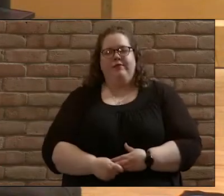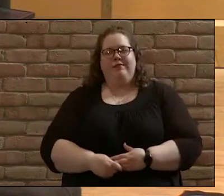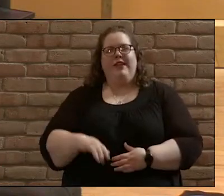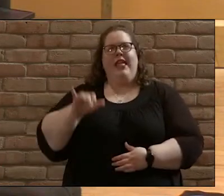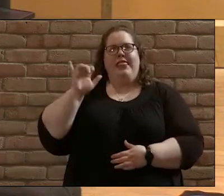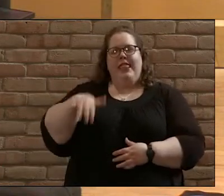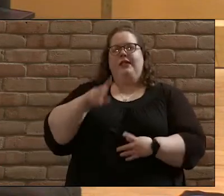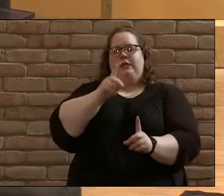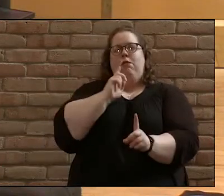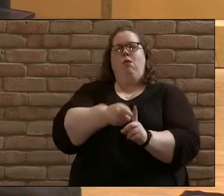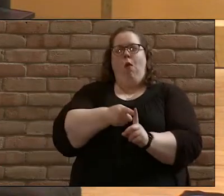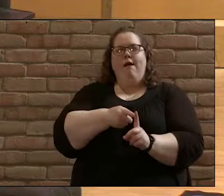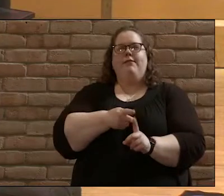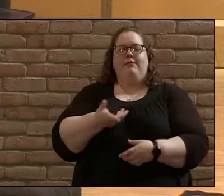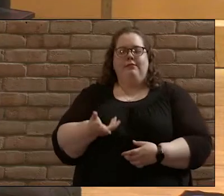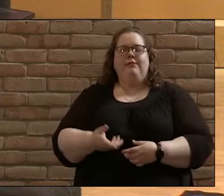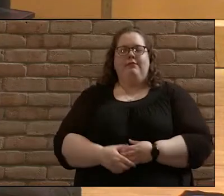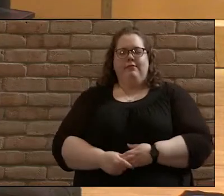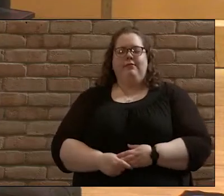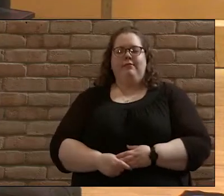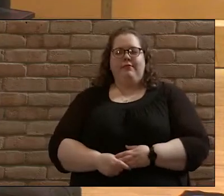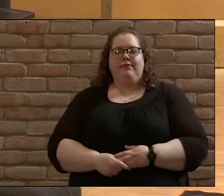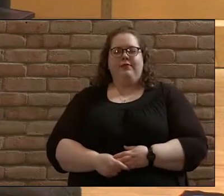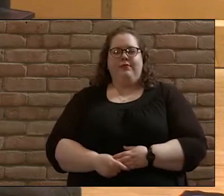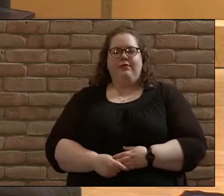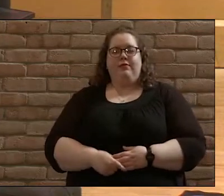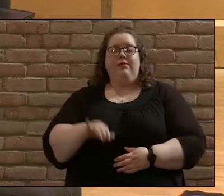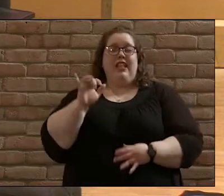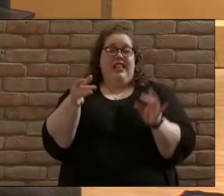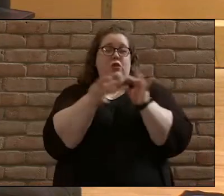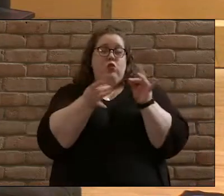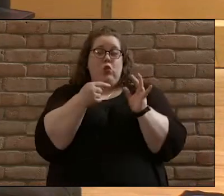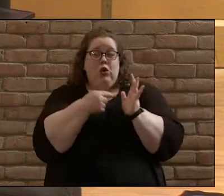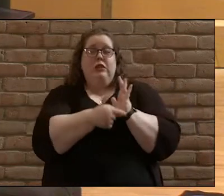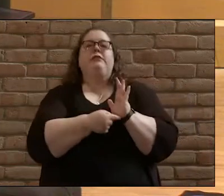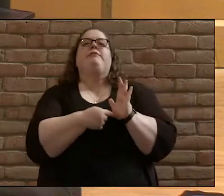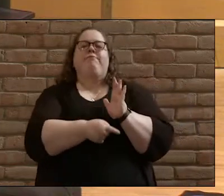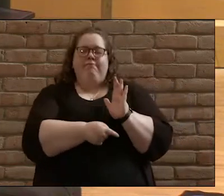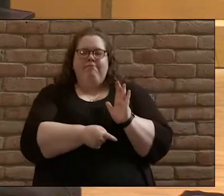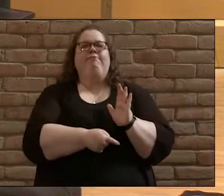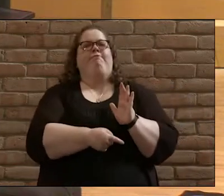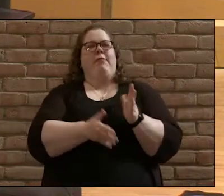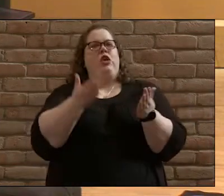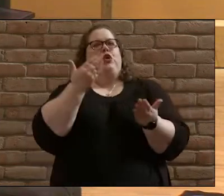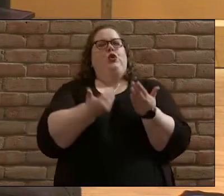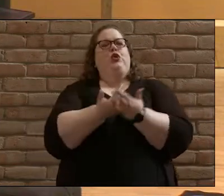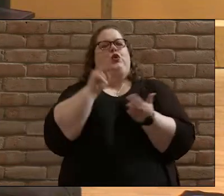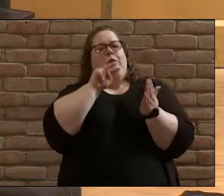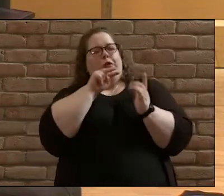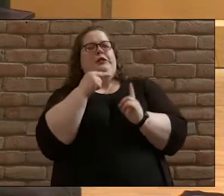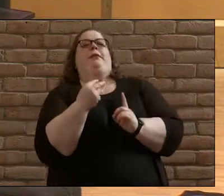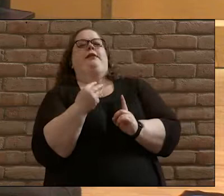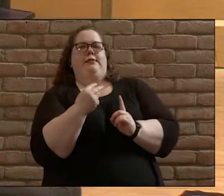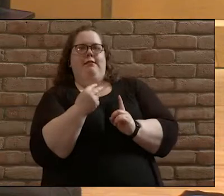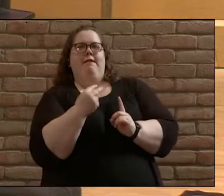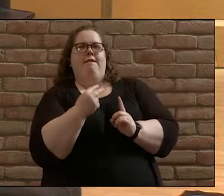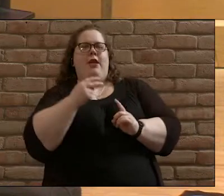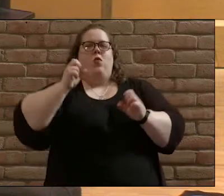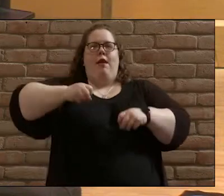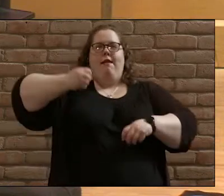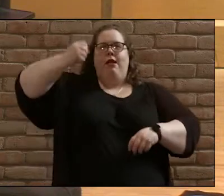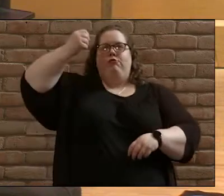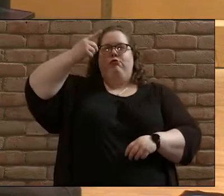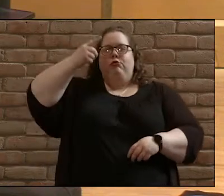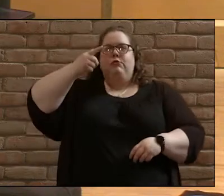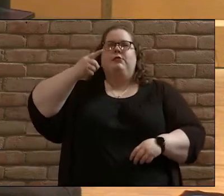that is what Ecclesiastes is all about. They're the words that give us a new and a fresh perspective to understand all of